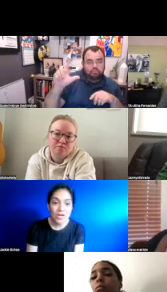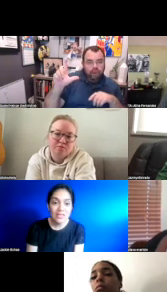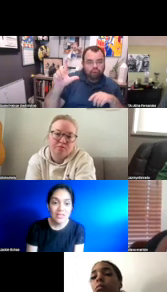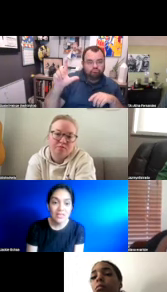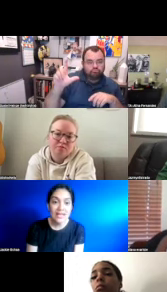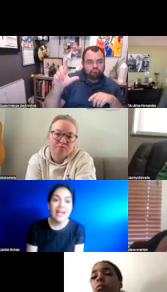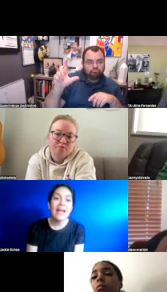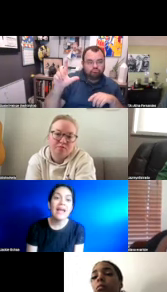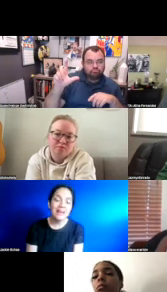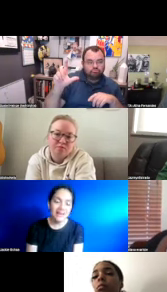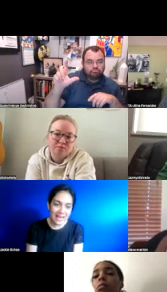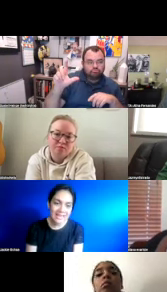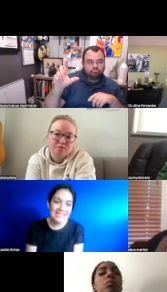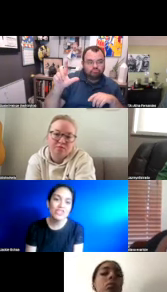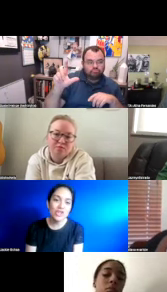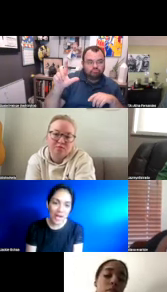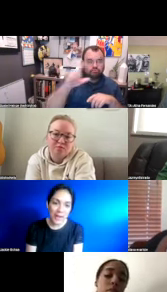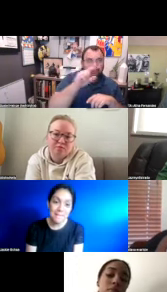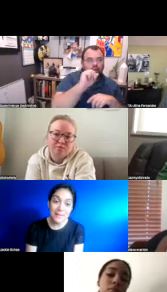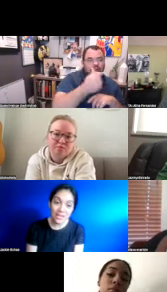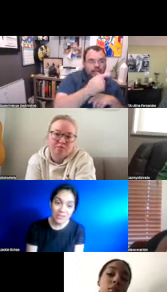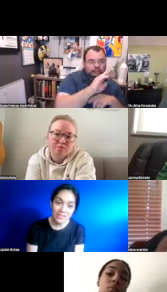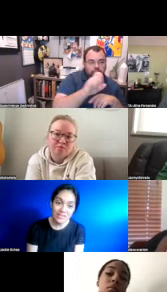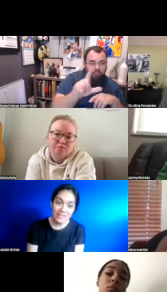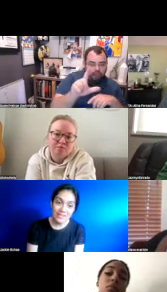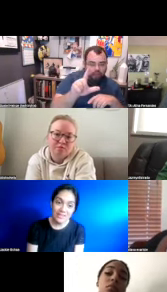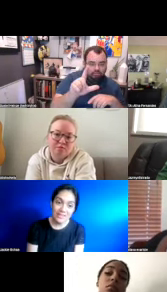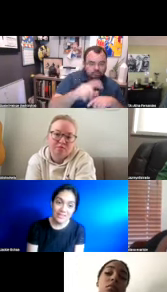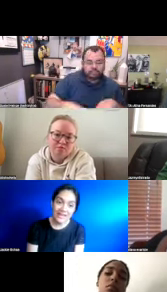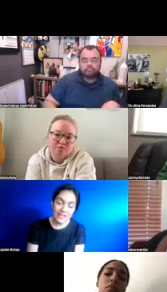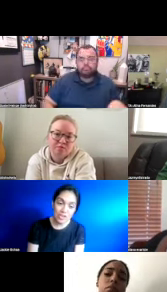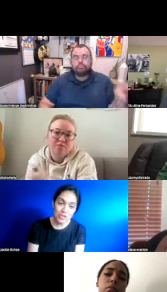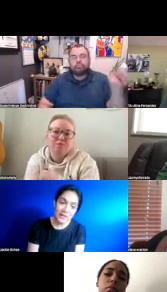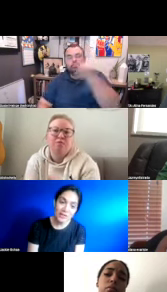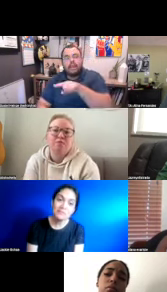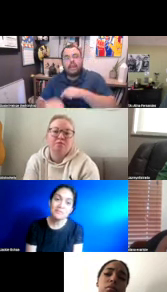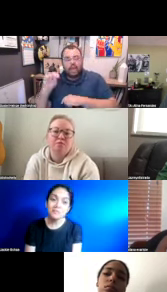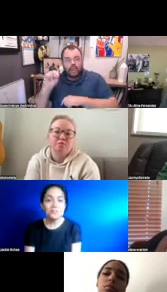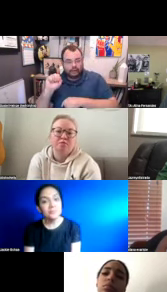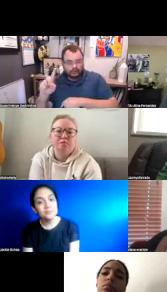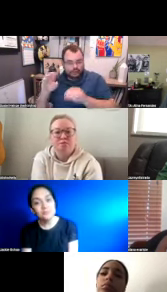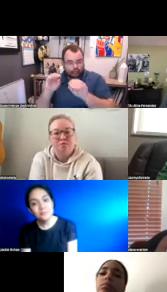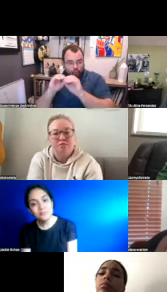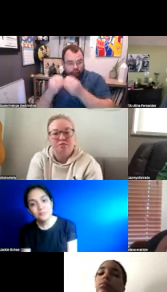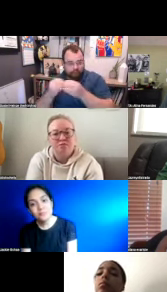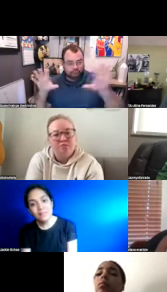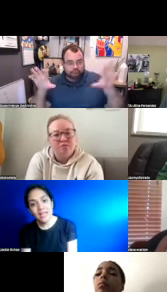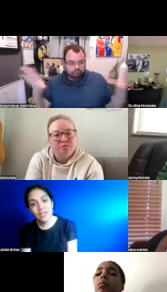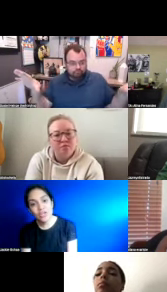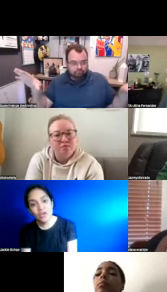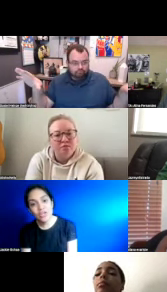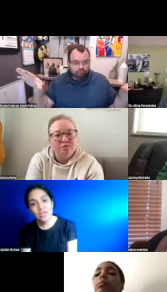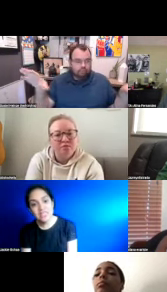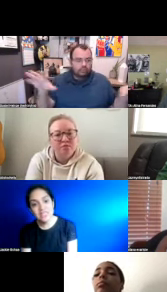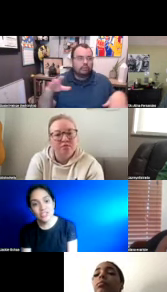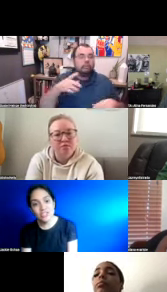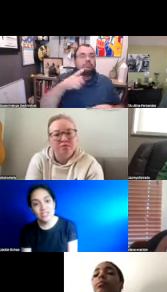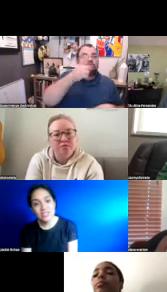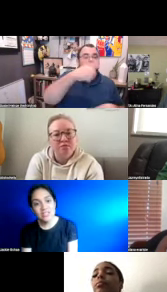is called Alexander Graham Bell, A.G. Bell, and the